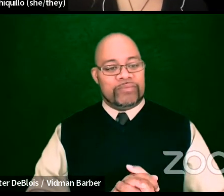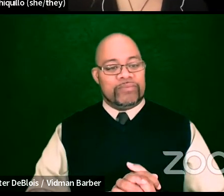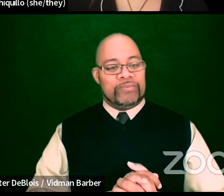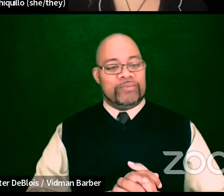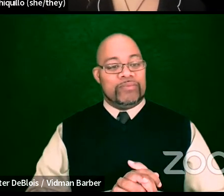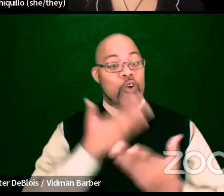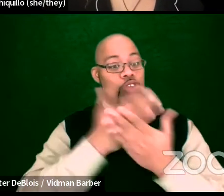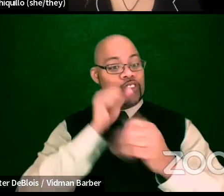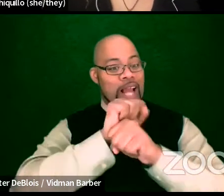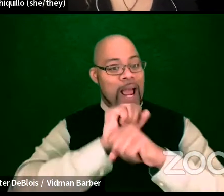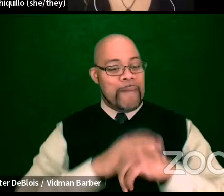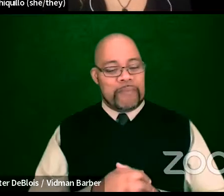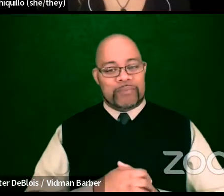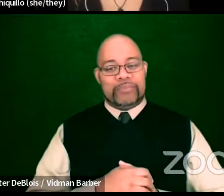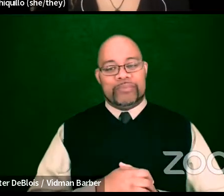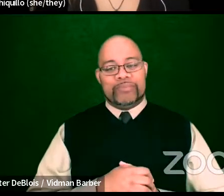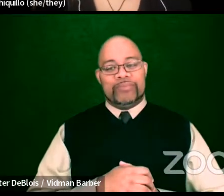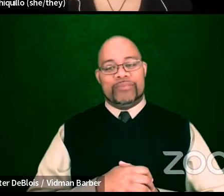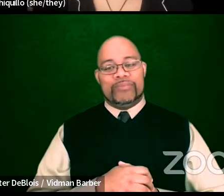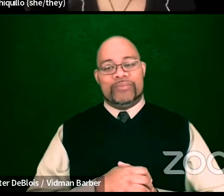Great job.